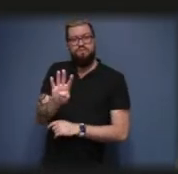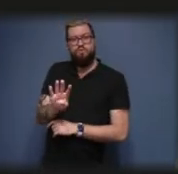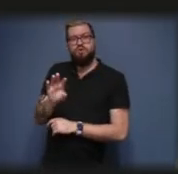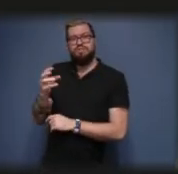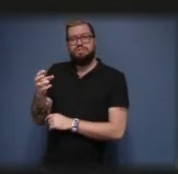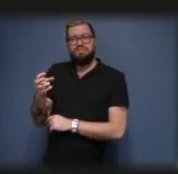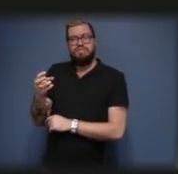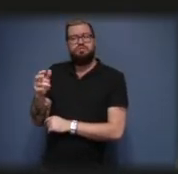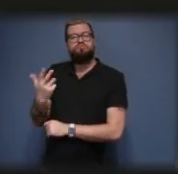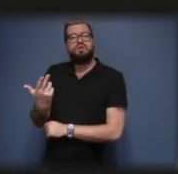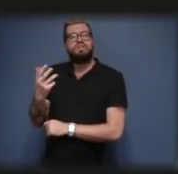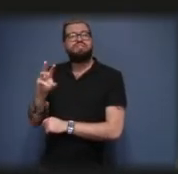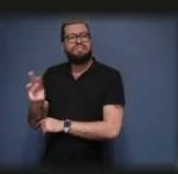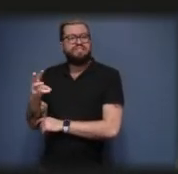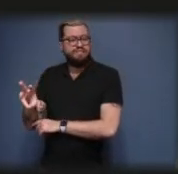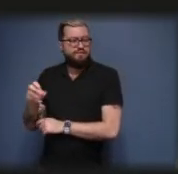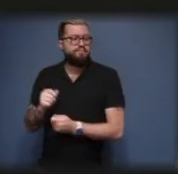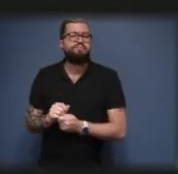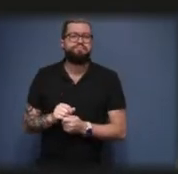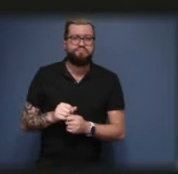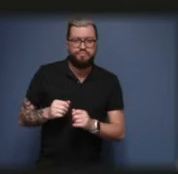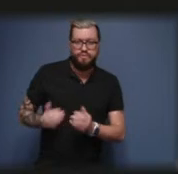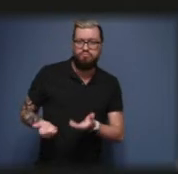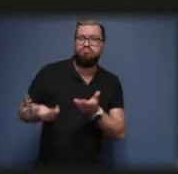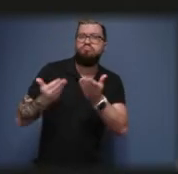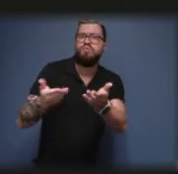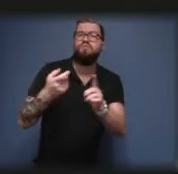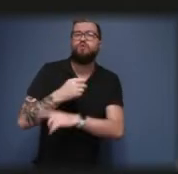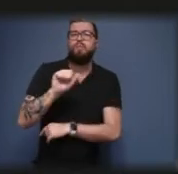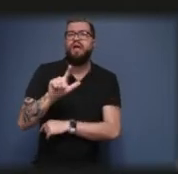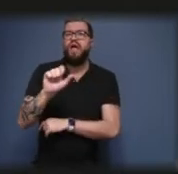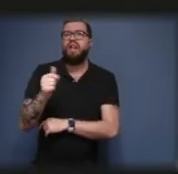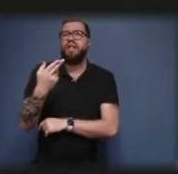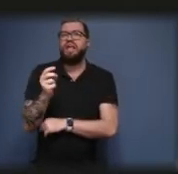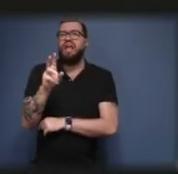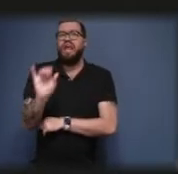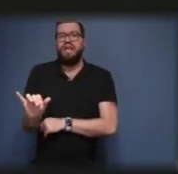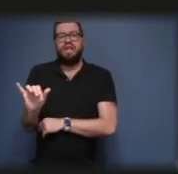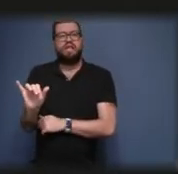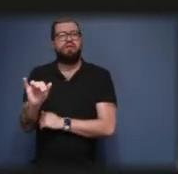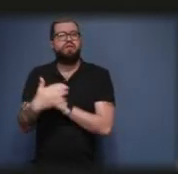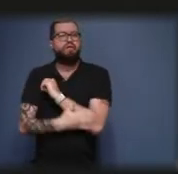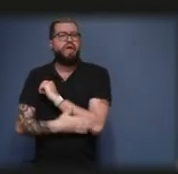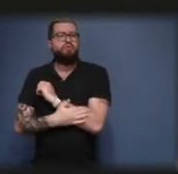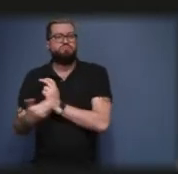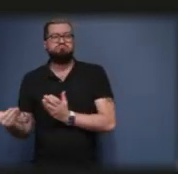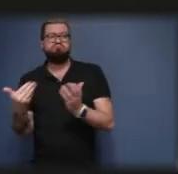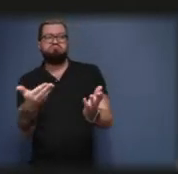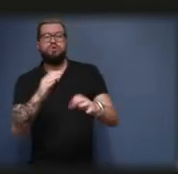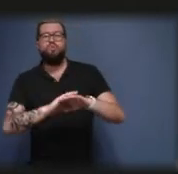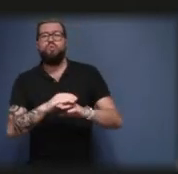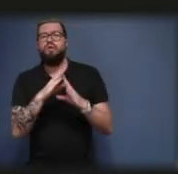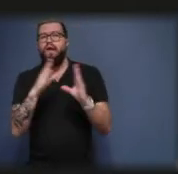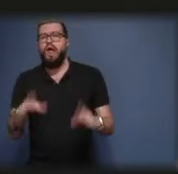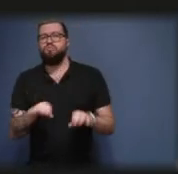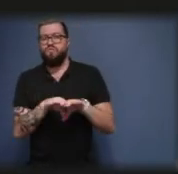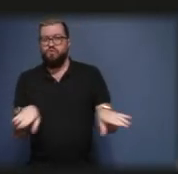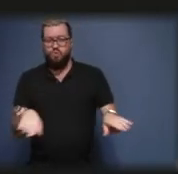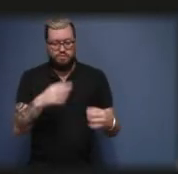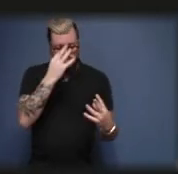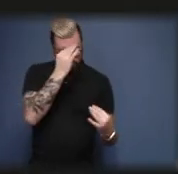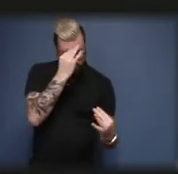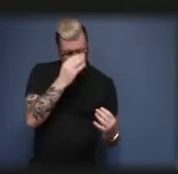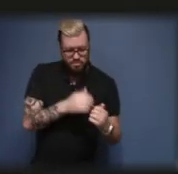by Representative Jessica Benham of Allegheny County, and that's currently under consideration on the House floor before it moves to the Senate.